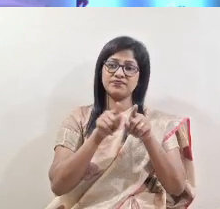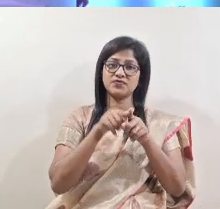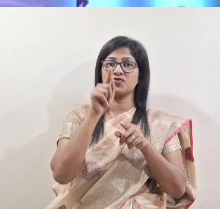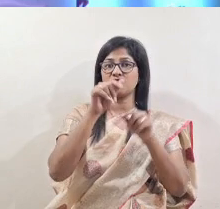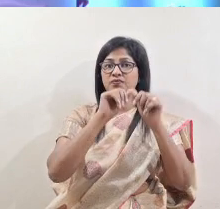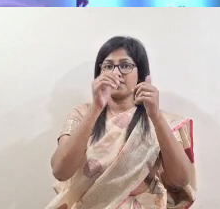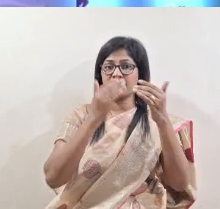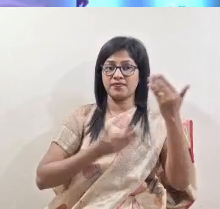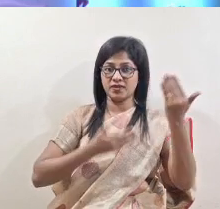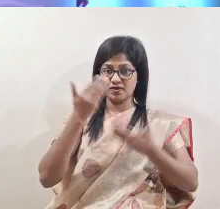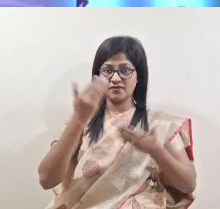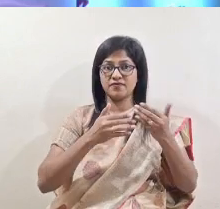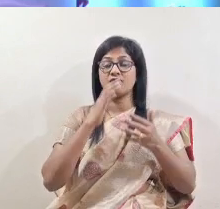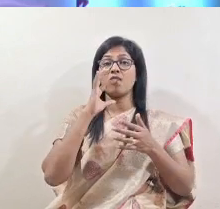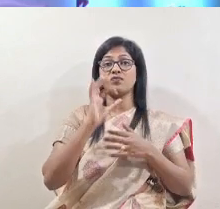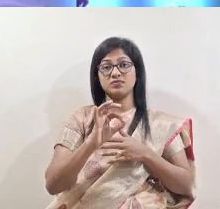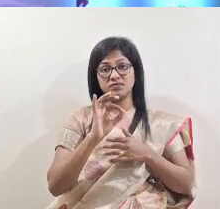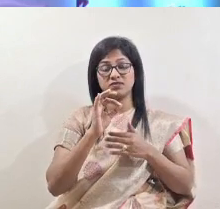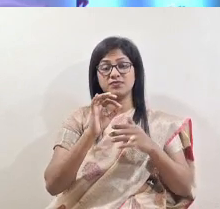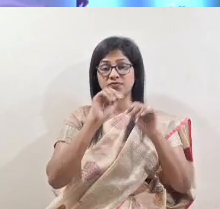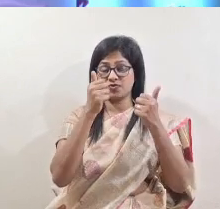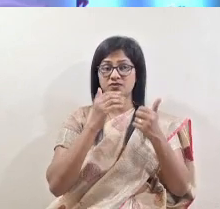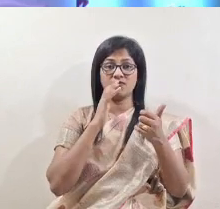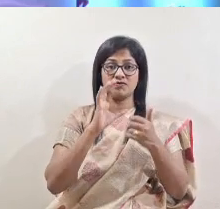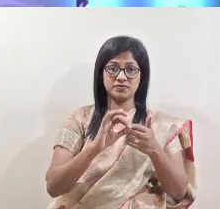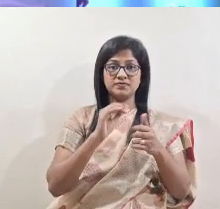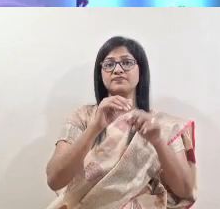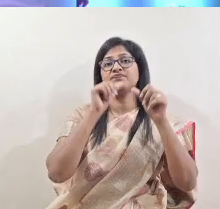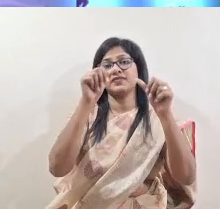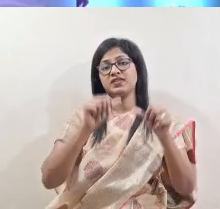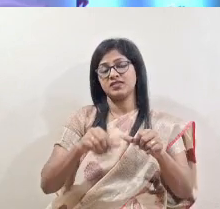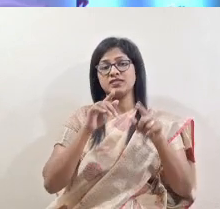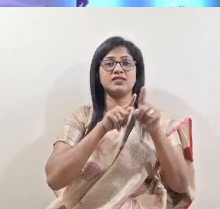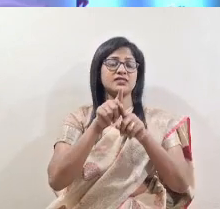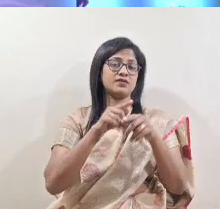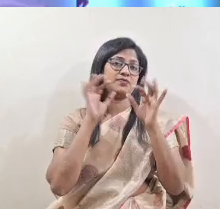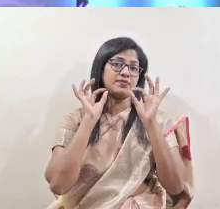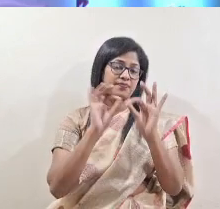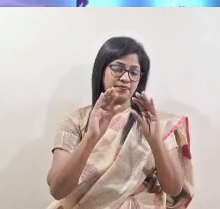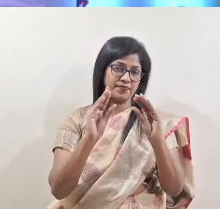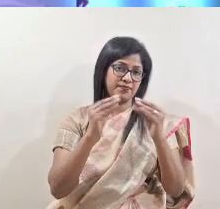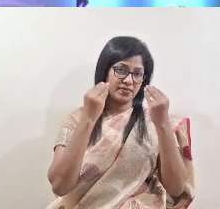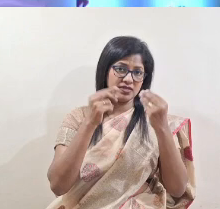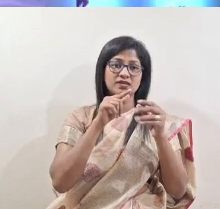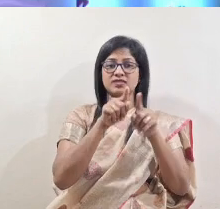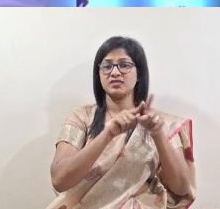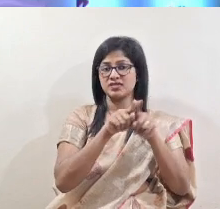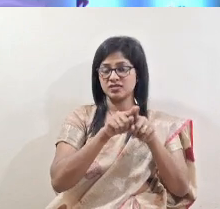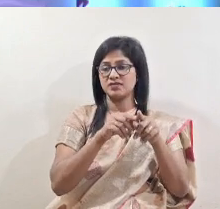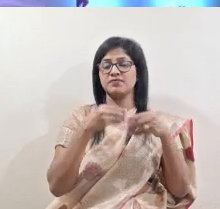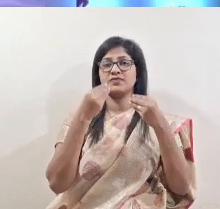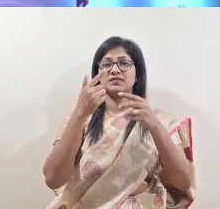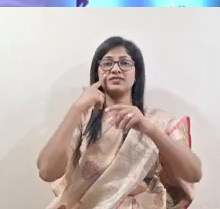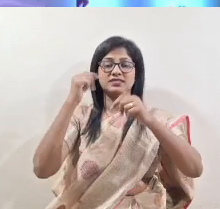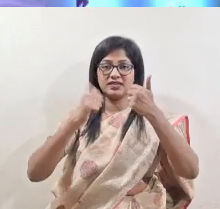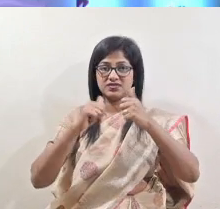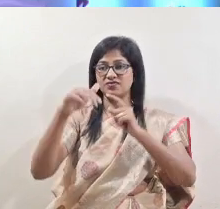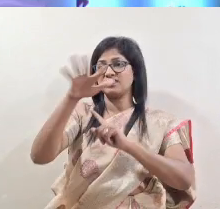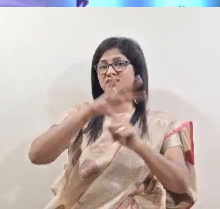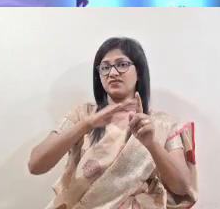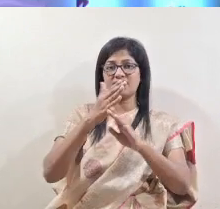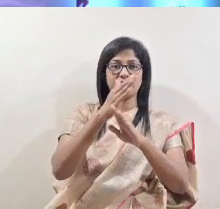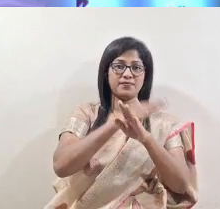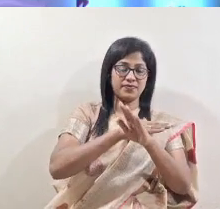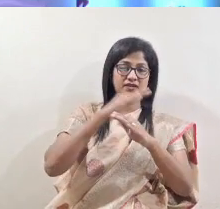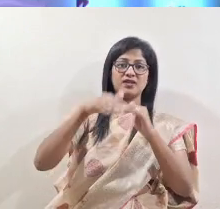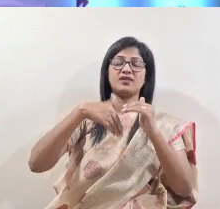your behavioral model is realistic, it will result in a better simulations, and can use this simulations to test out what if